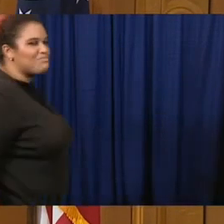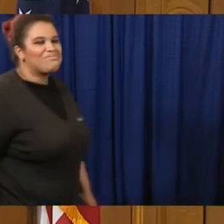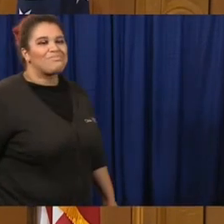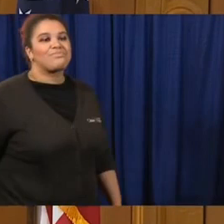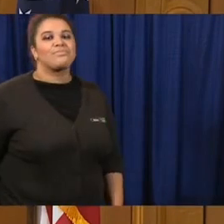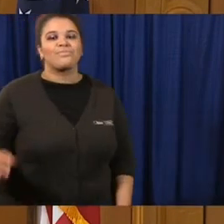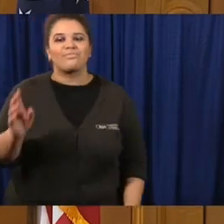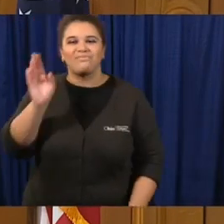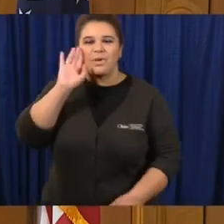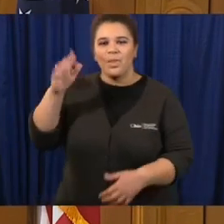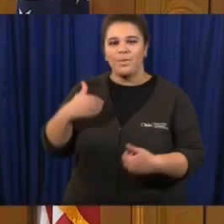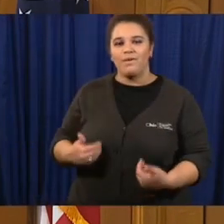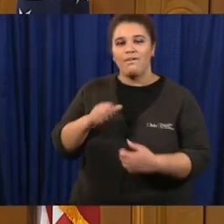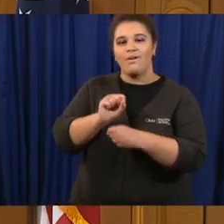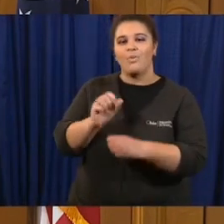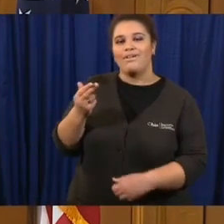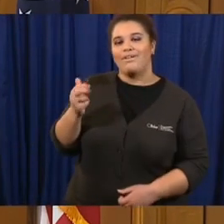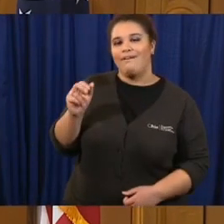Service.